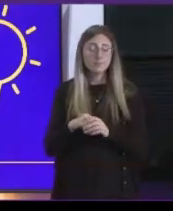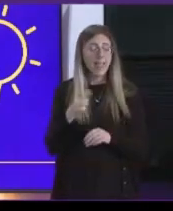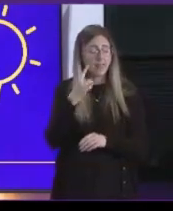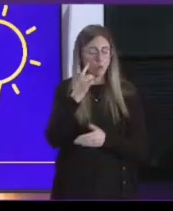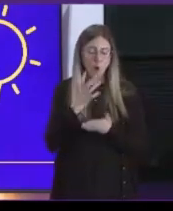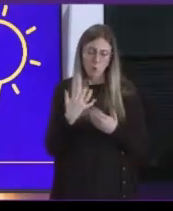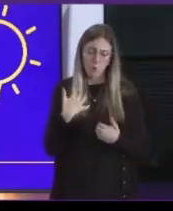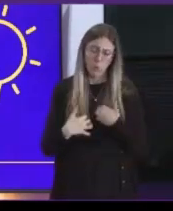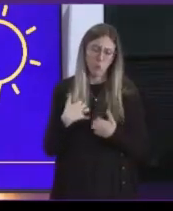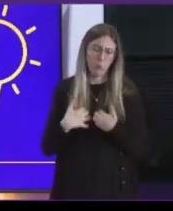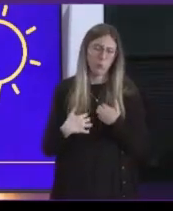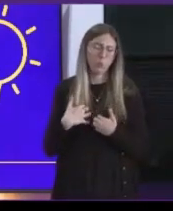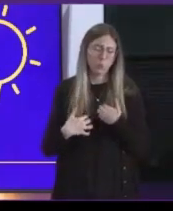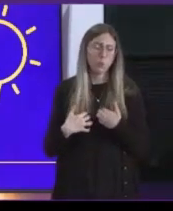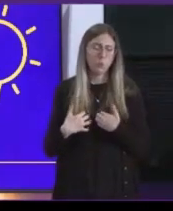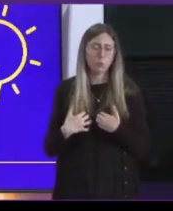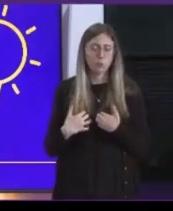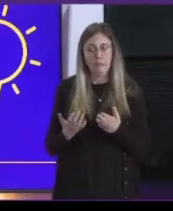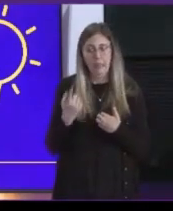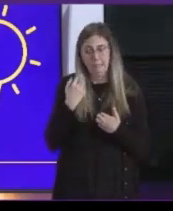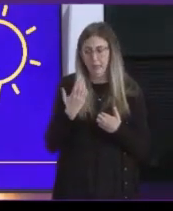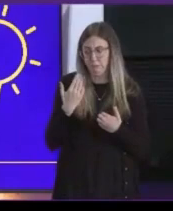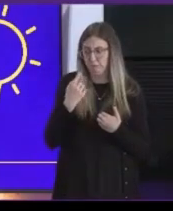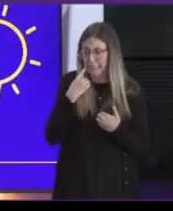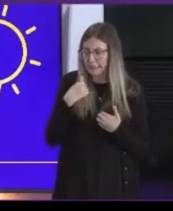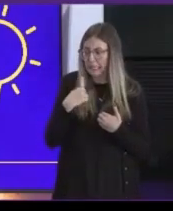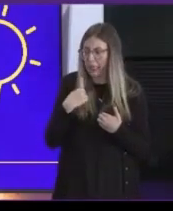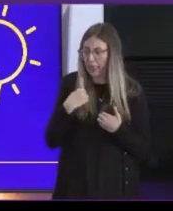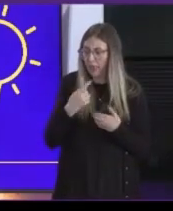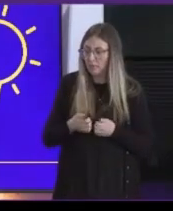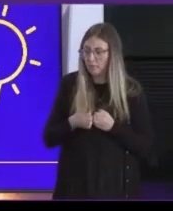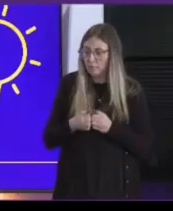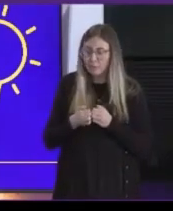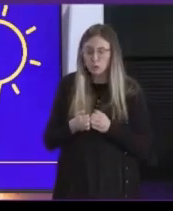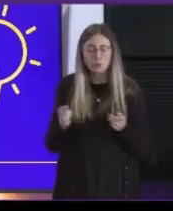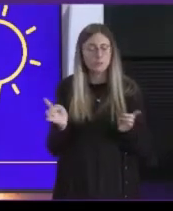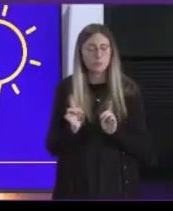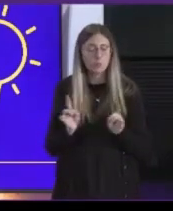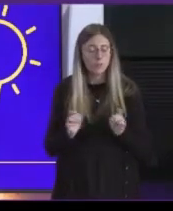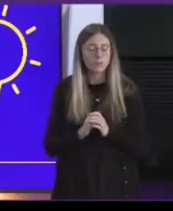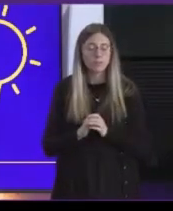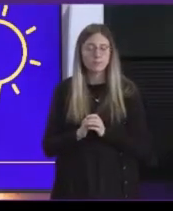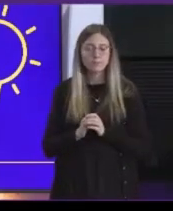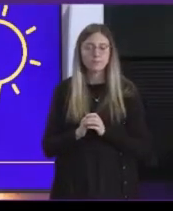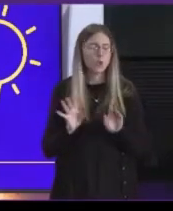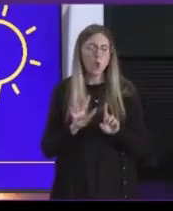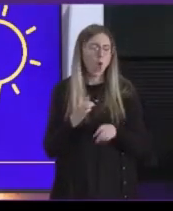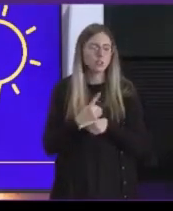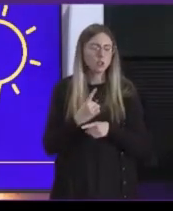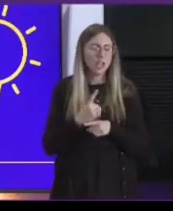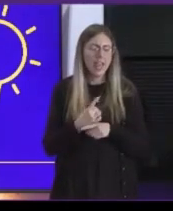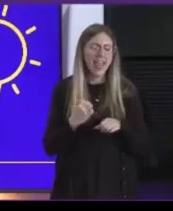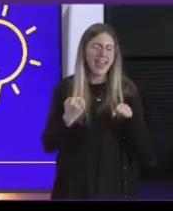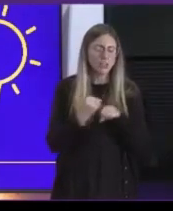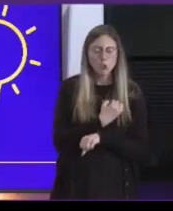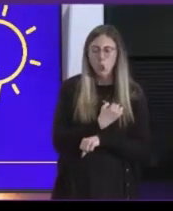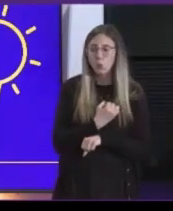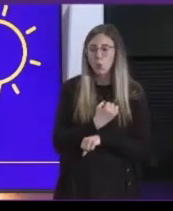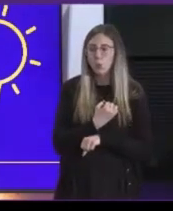really interesting before today, it was mentioned also, you know, that it's not longer just talking about doing